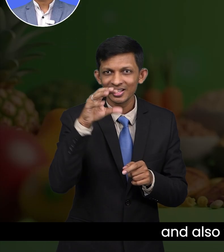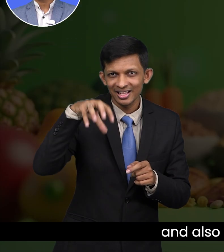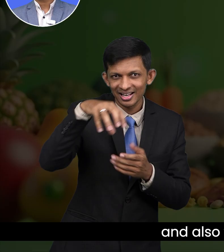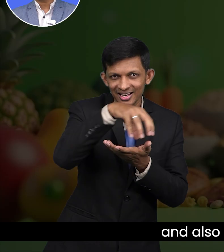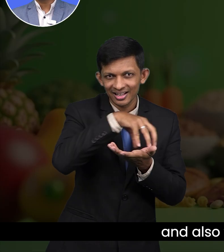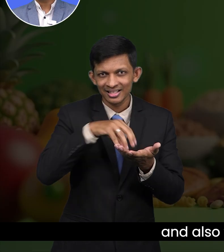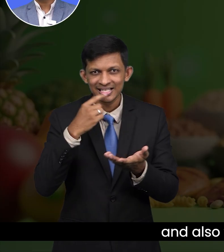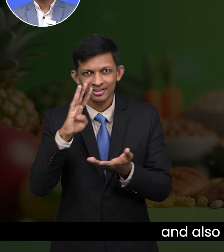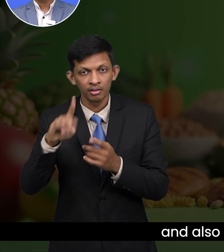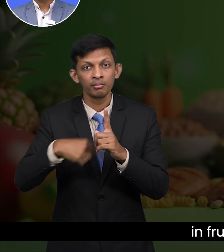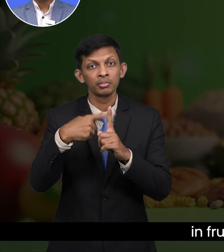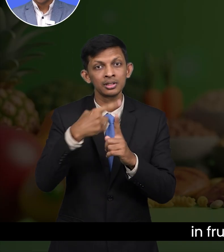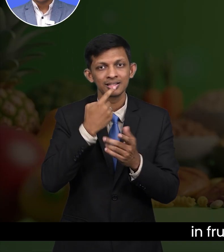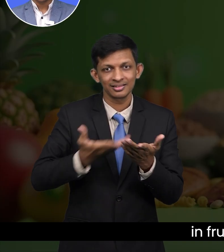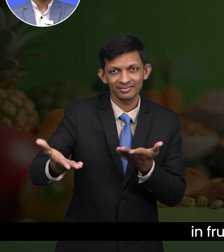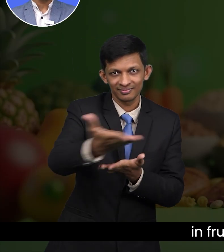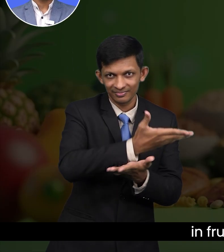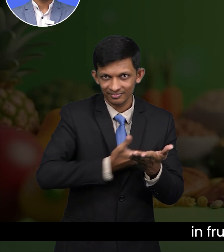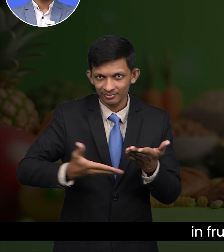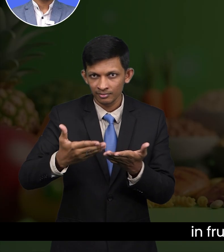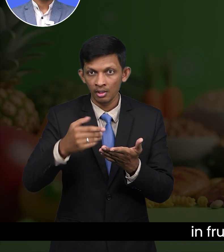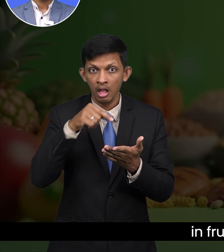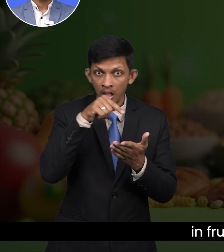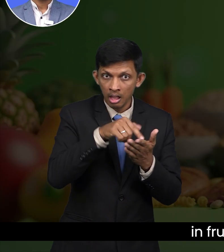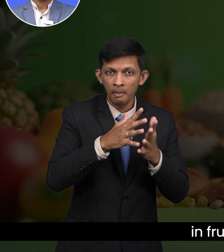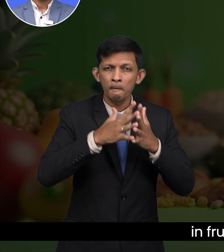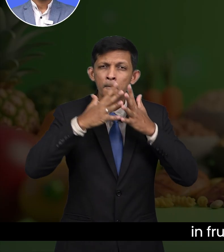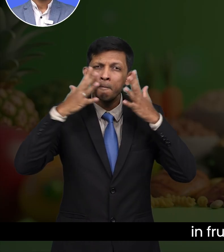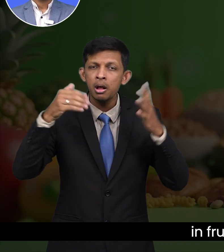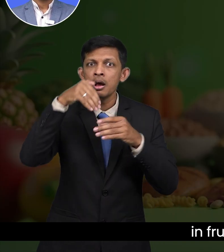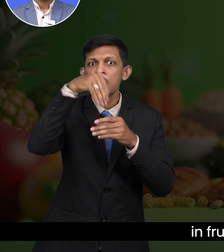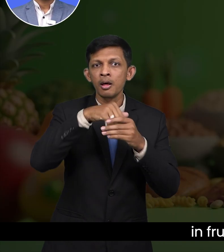and also found in large amounts in fruits and vegetables.